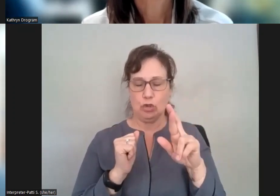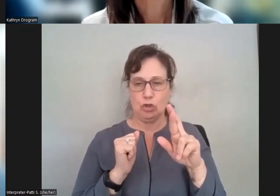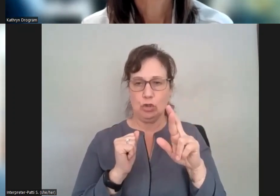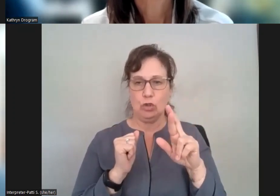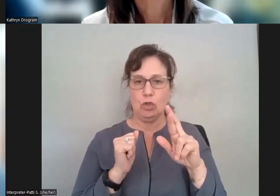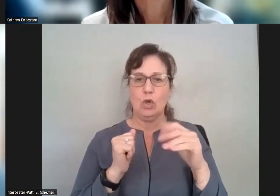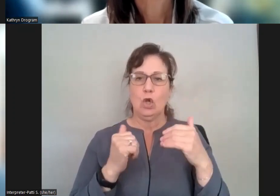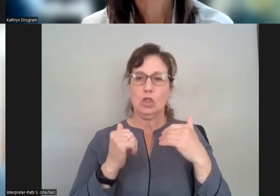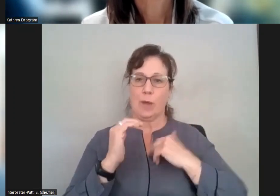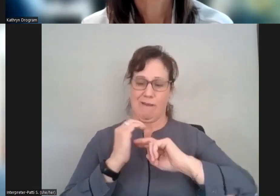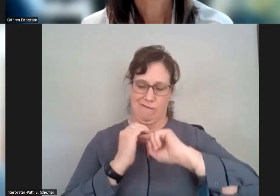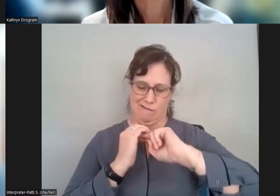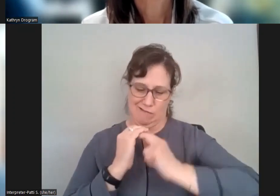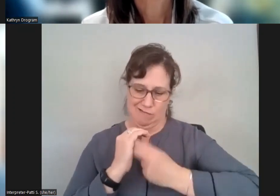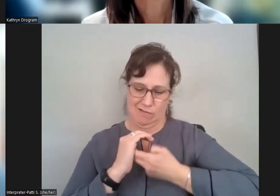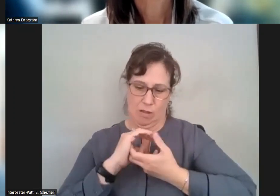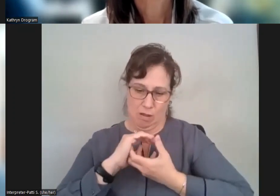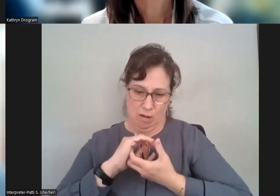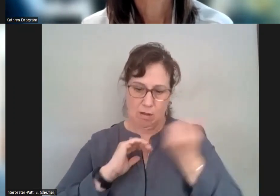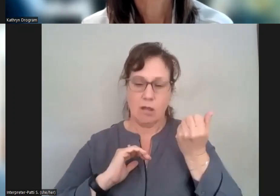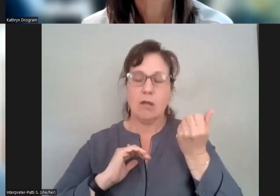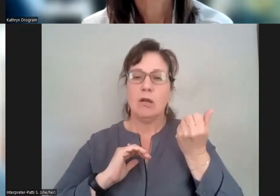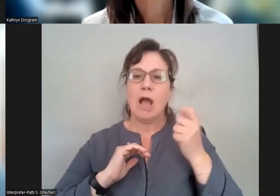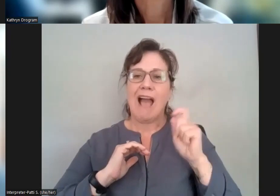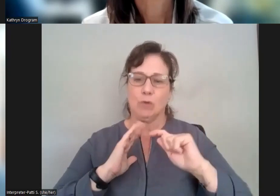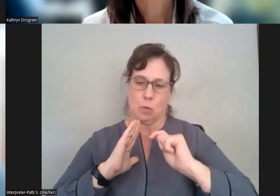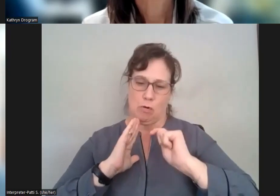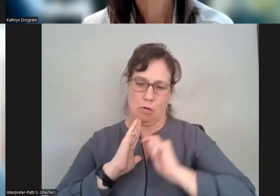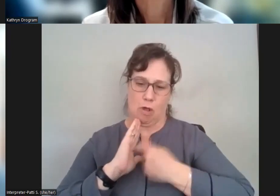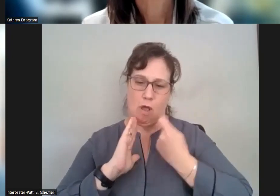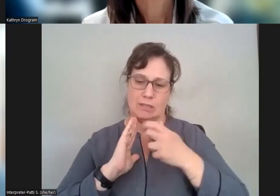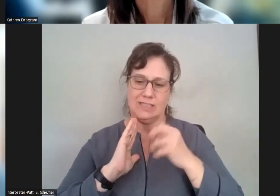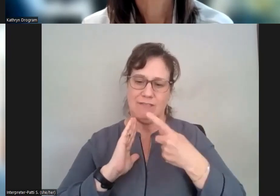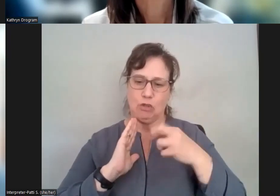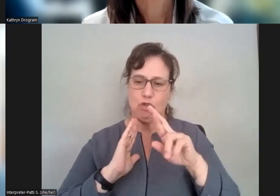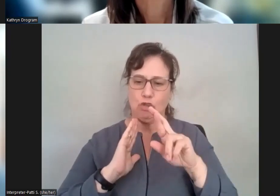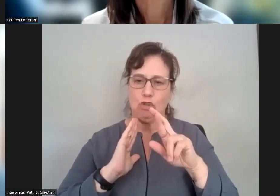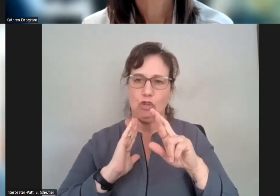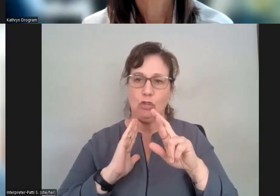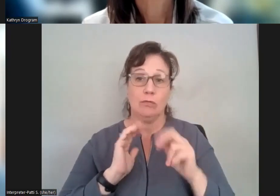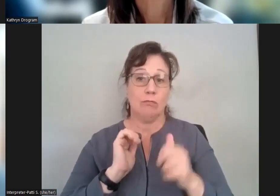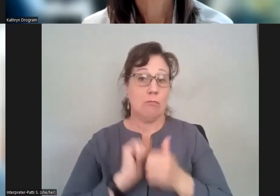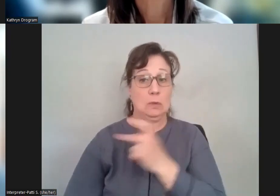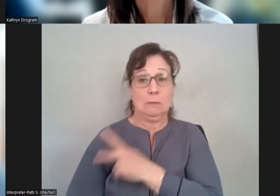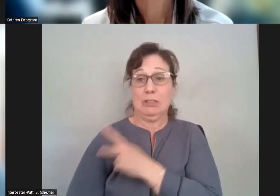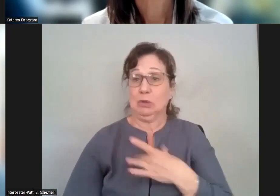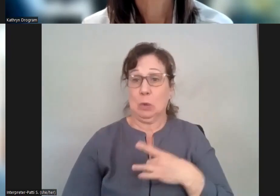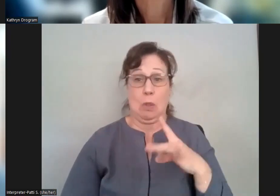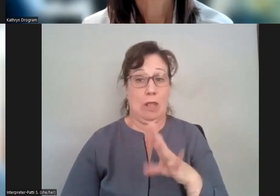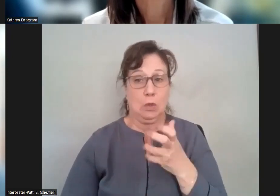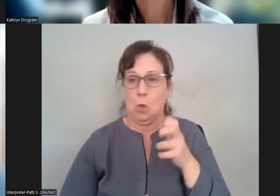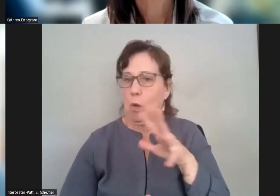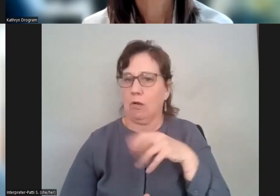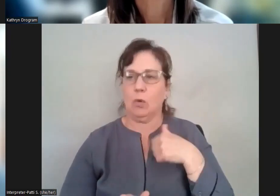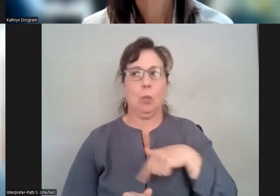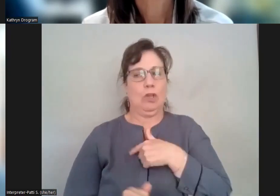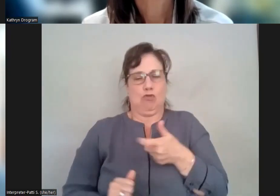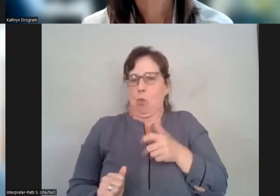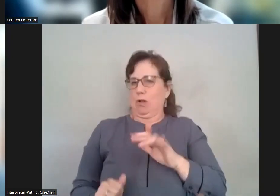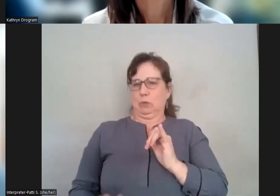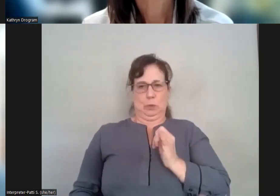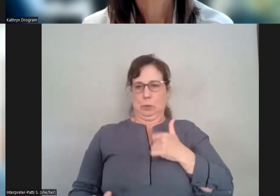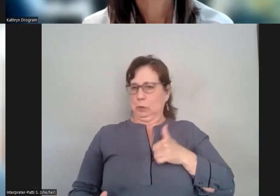cancer in your sphincter, that involves us cutting your sphincter, which most patients do not like, and we don't like either.